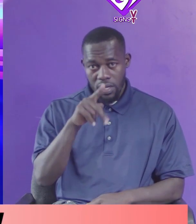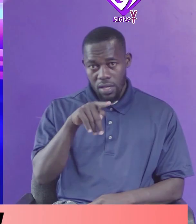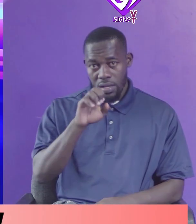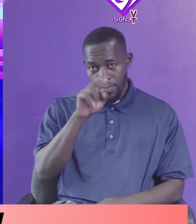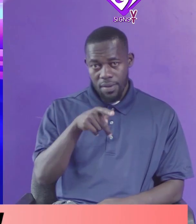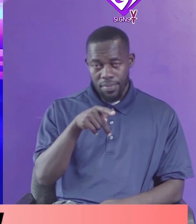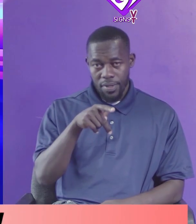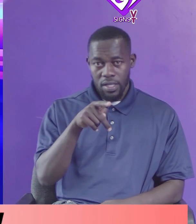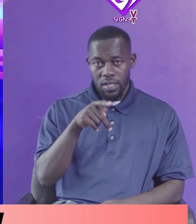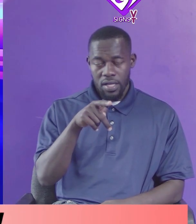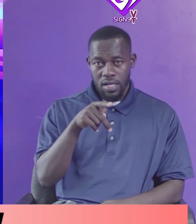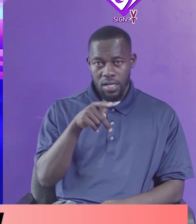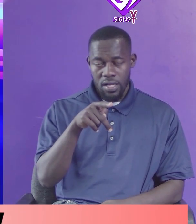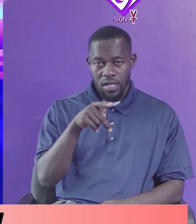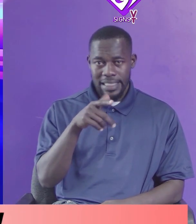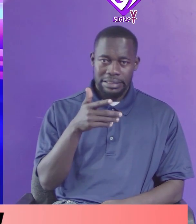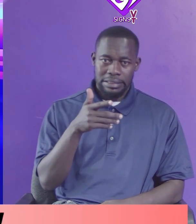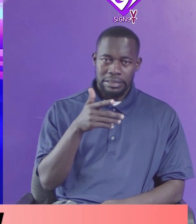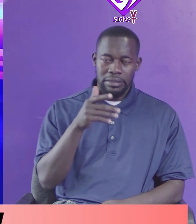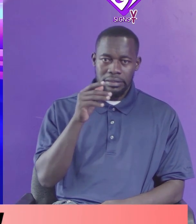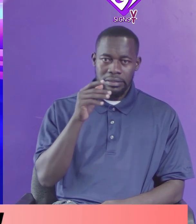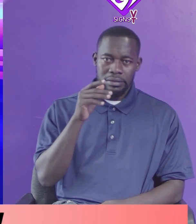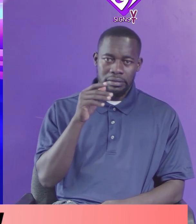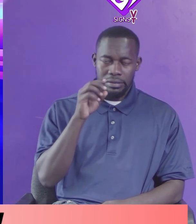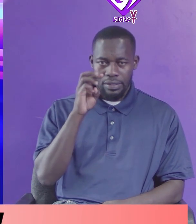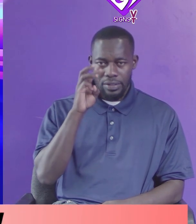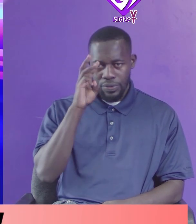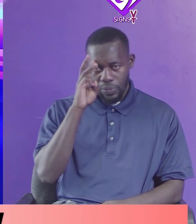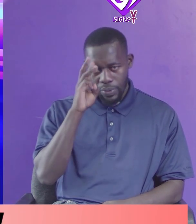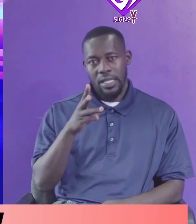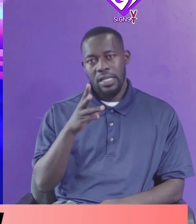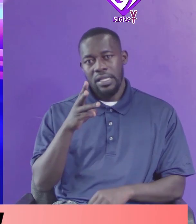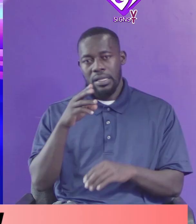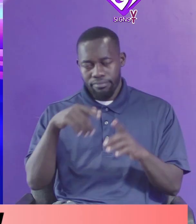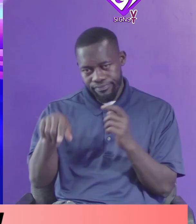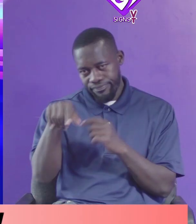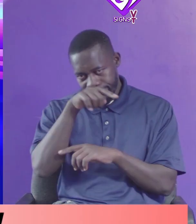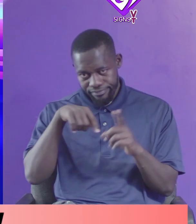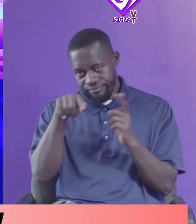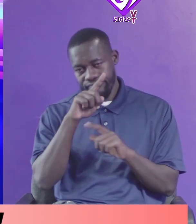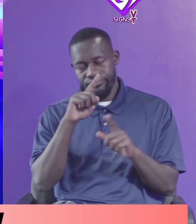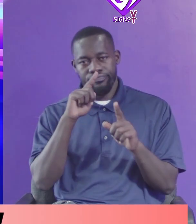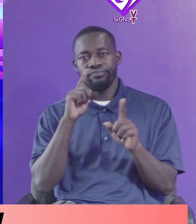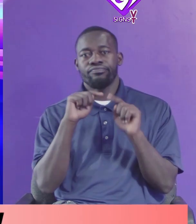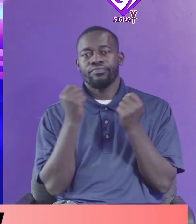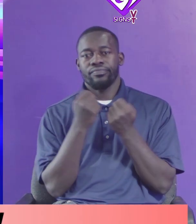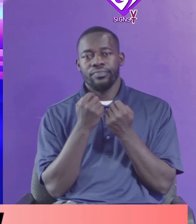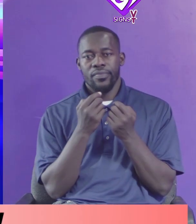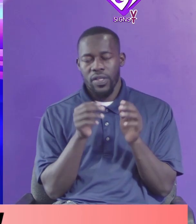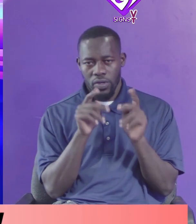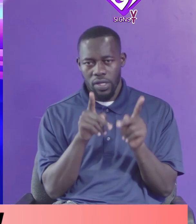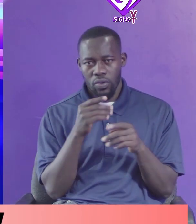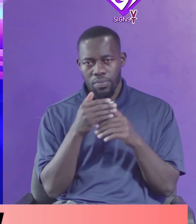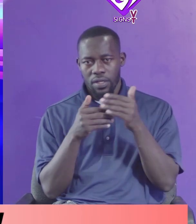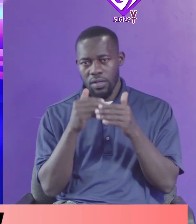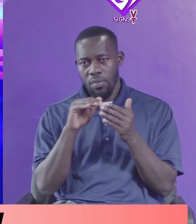of the, maybe at times Mamouche starts. Yes. Someone else starts. He rotates his squad. Yeah, he rotates his squad. I think it's okay to build more confidence at trying to